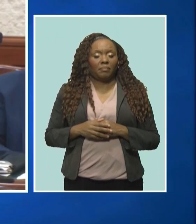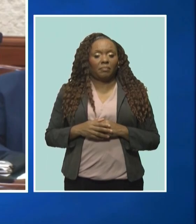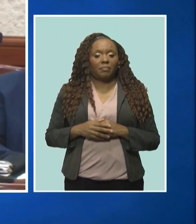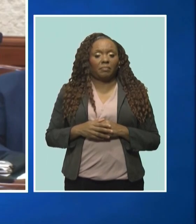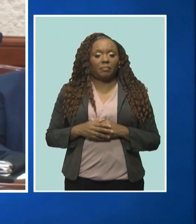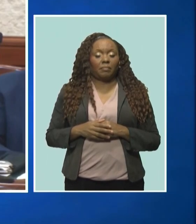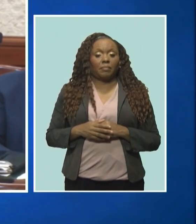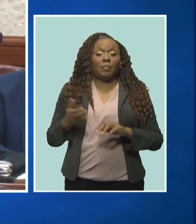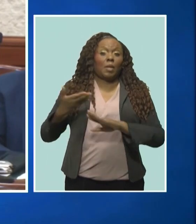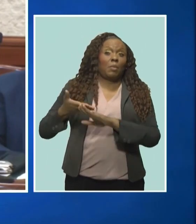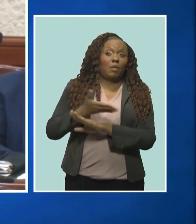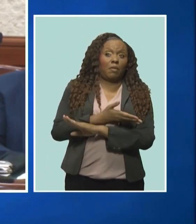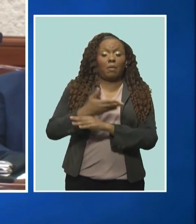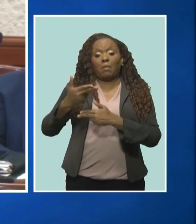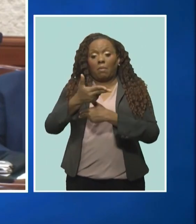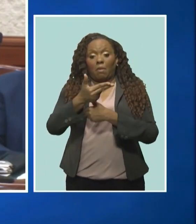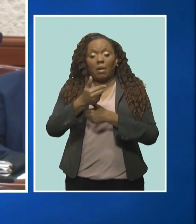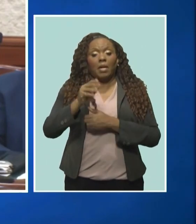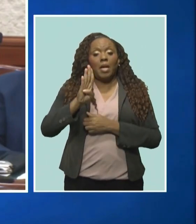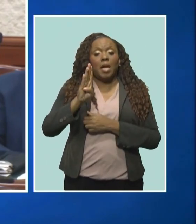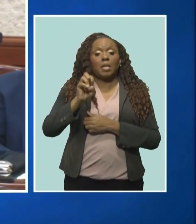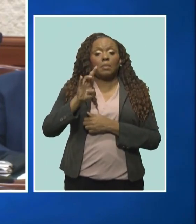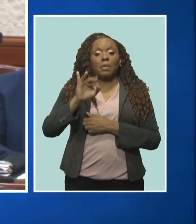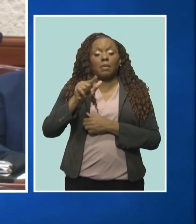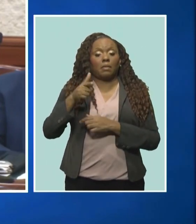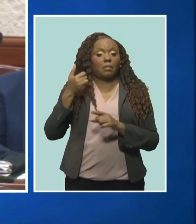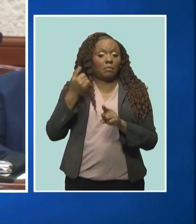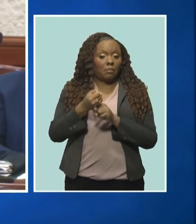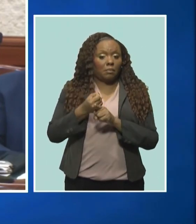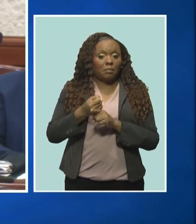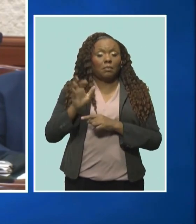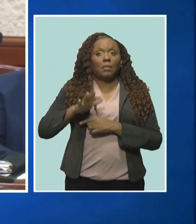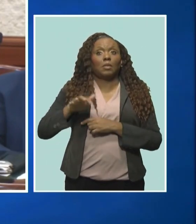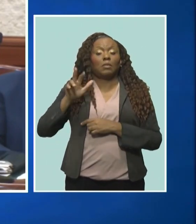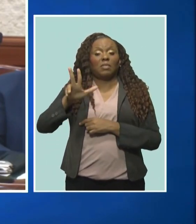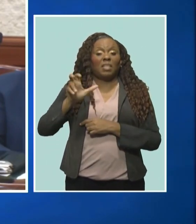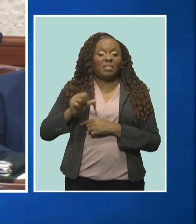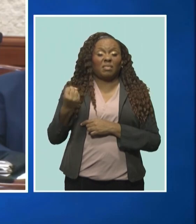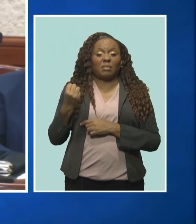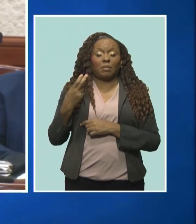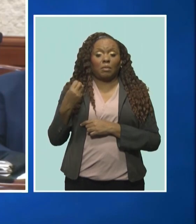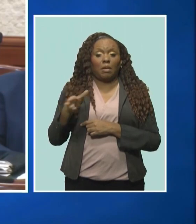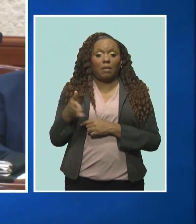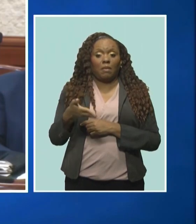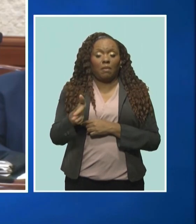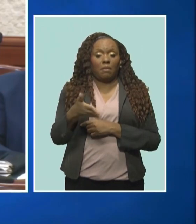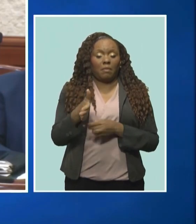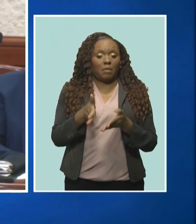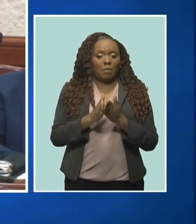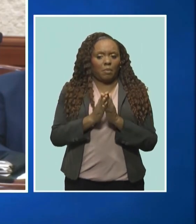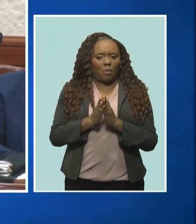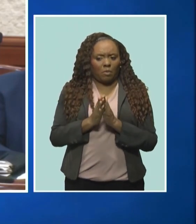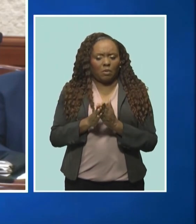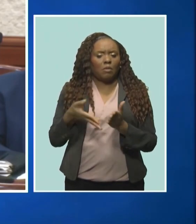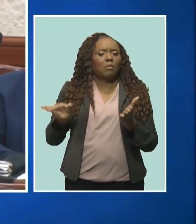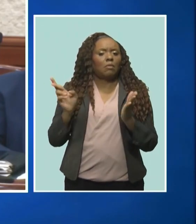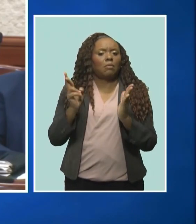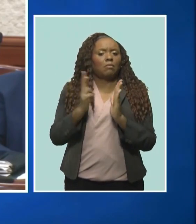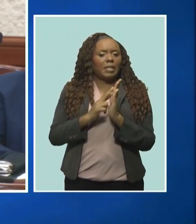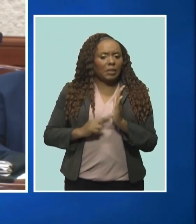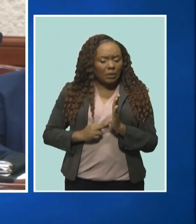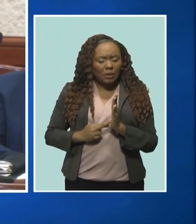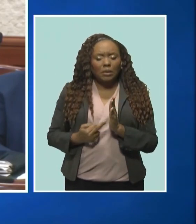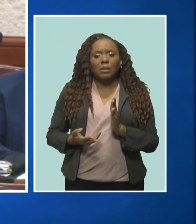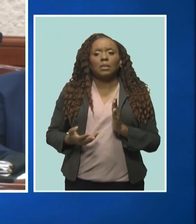Prior to the passing of Hurricane Beryl, approximately 312 registered boats were active across the island for 2024, and this is based on